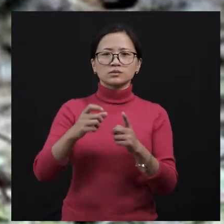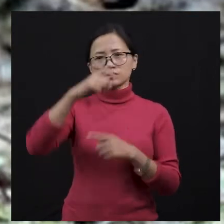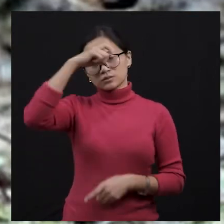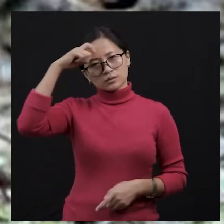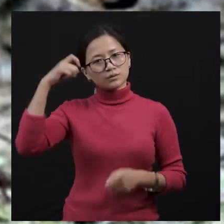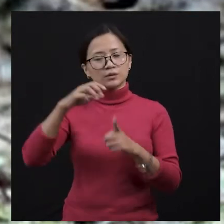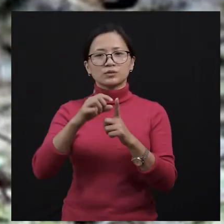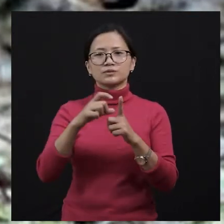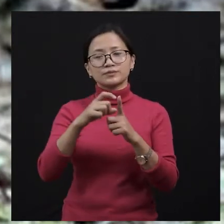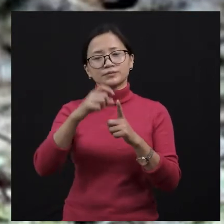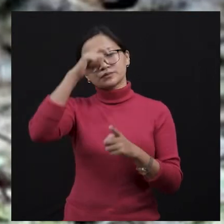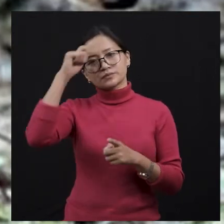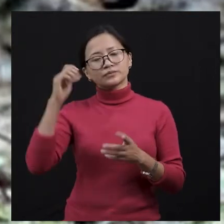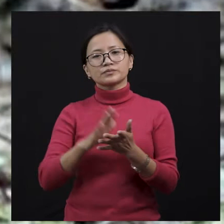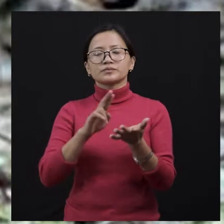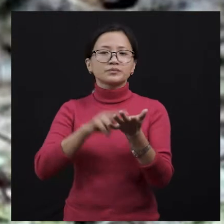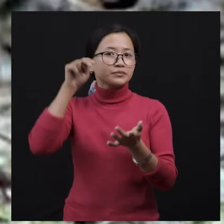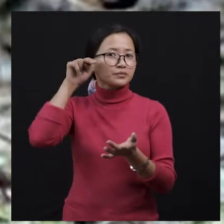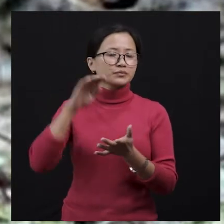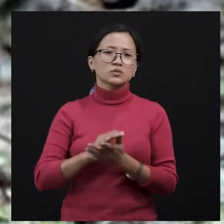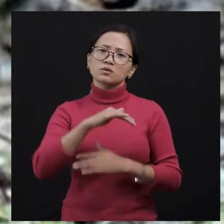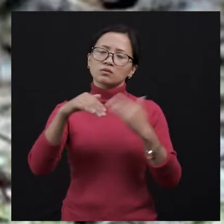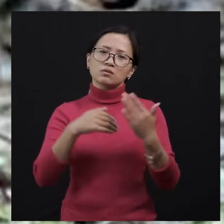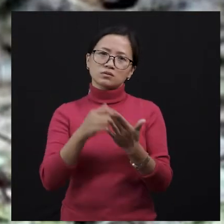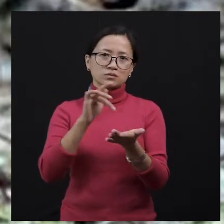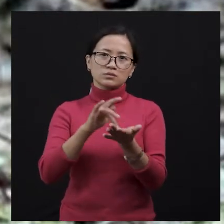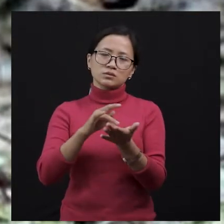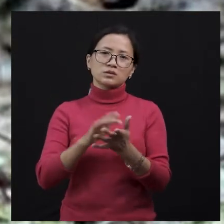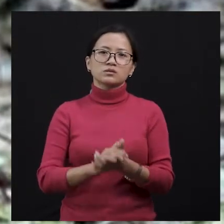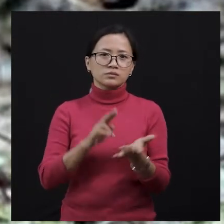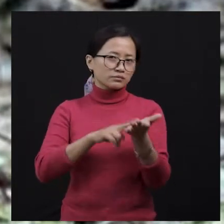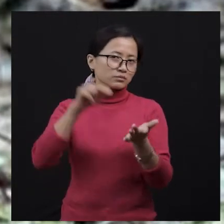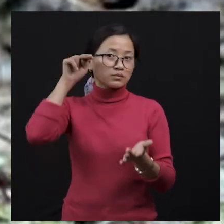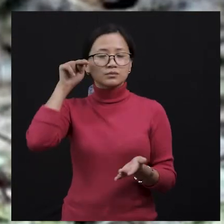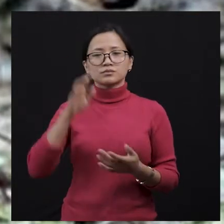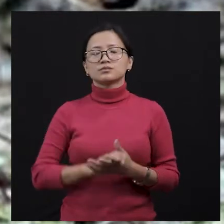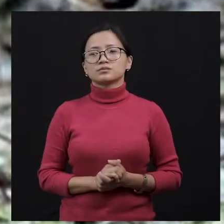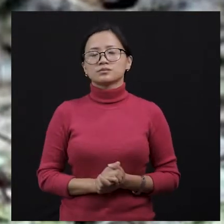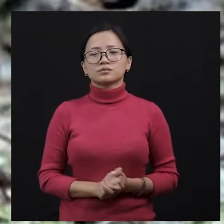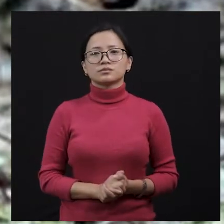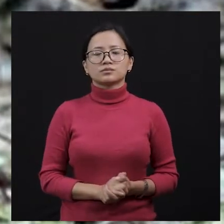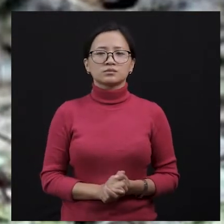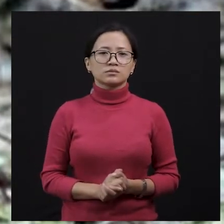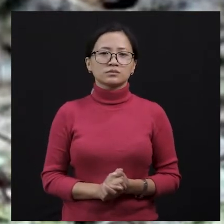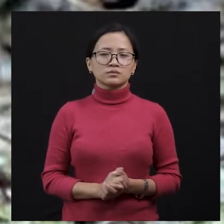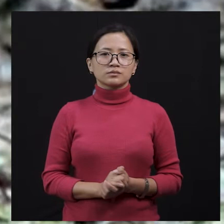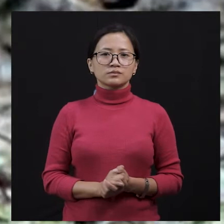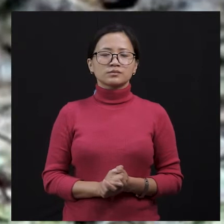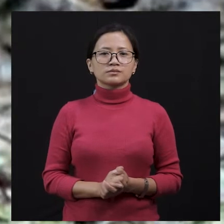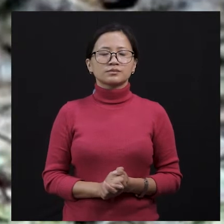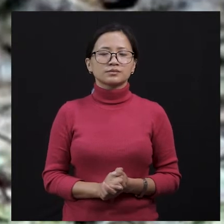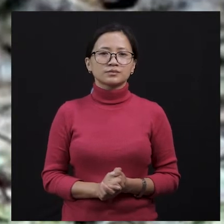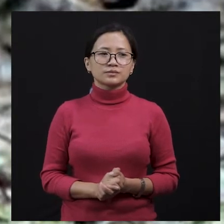wildlife sanctuaries, like whatever now I'll show you, these are all located in Nagaland. Okay, so this